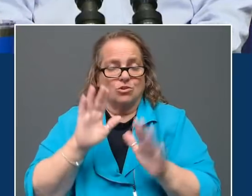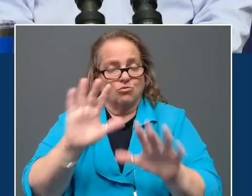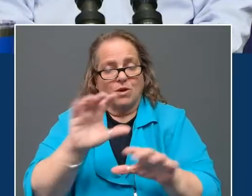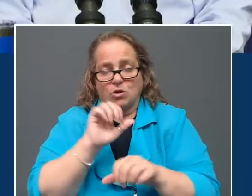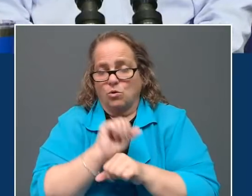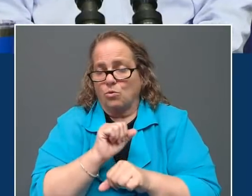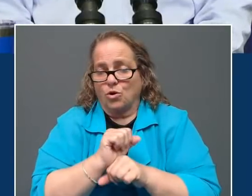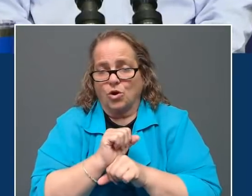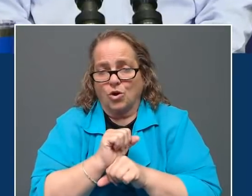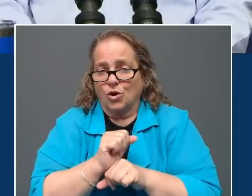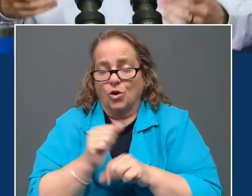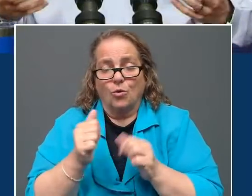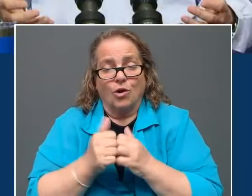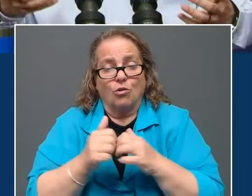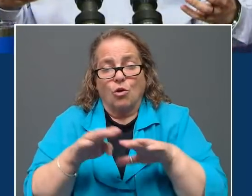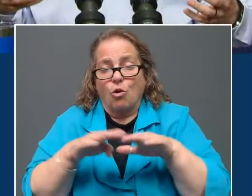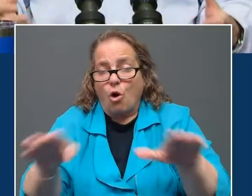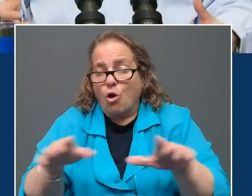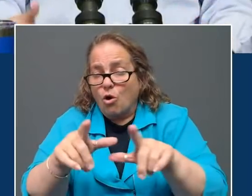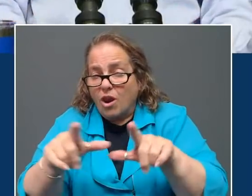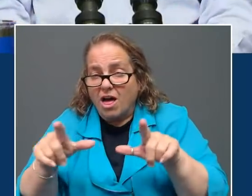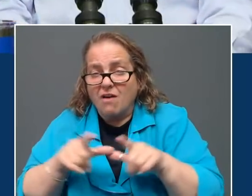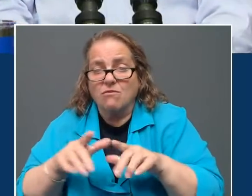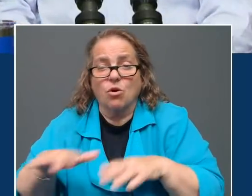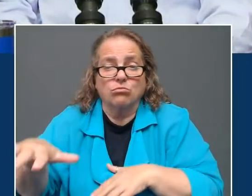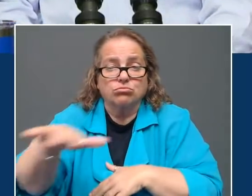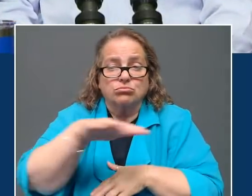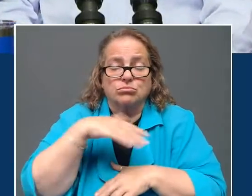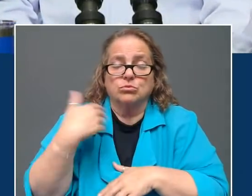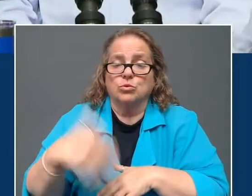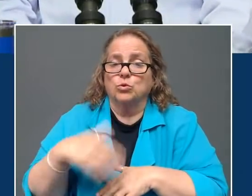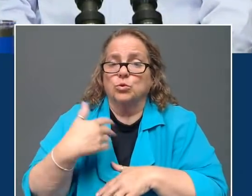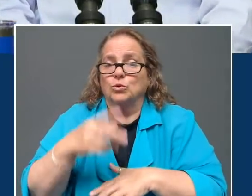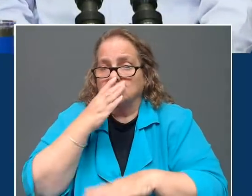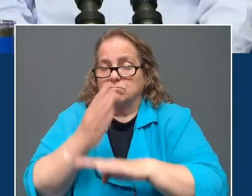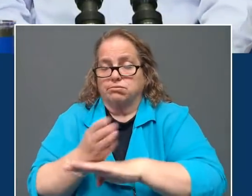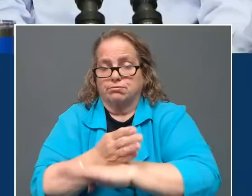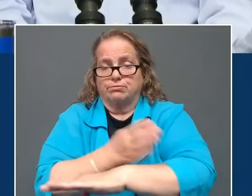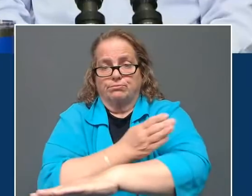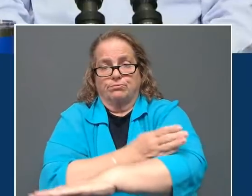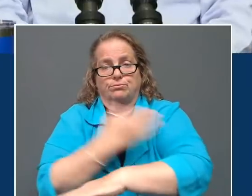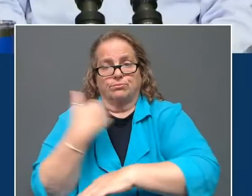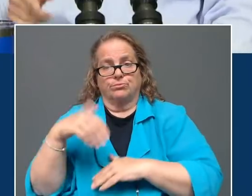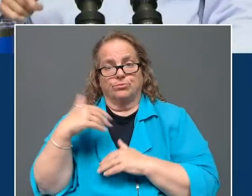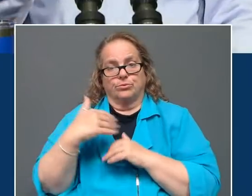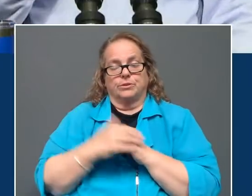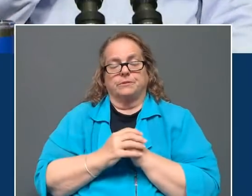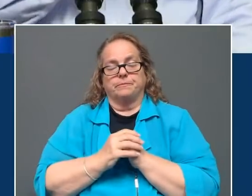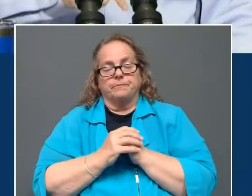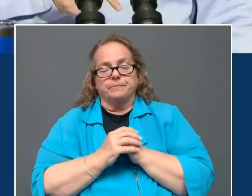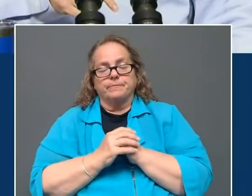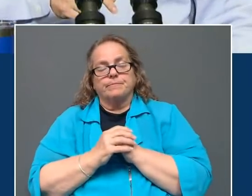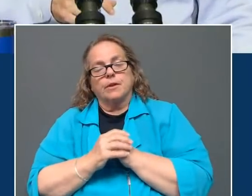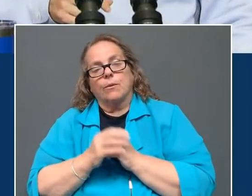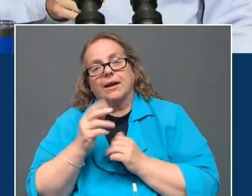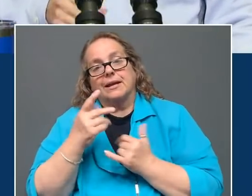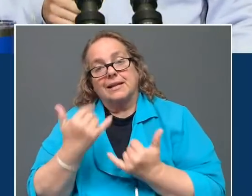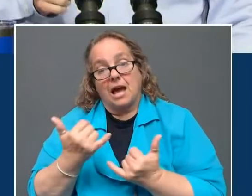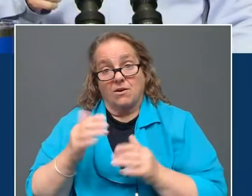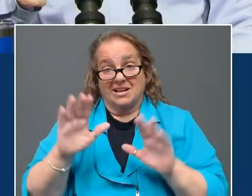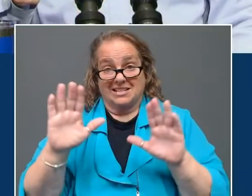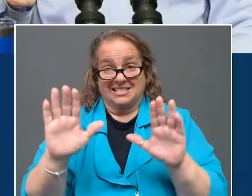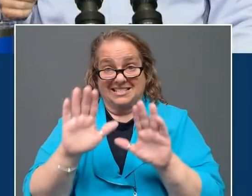local level, that continues to see improvement there. Let's go to Sunday's COVID